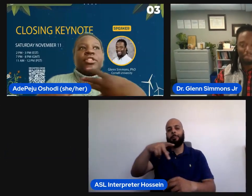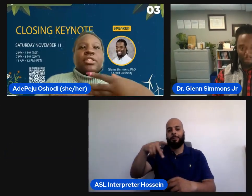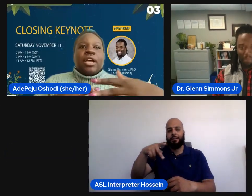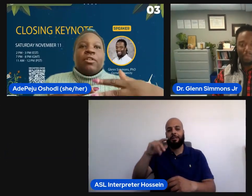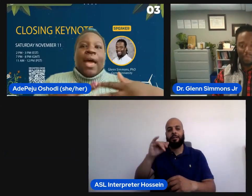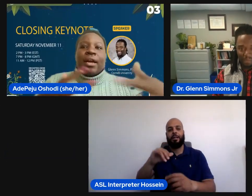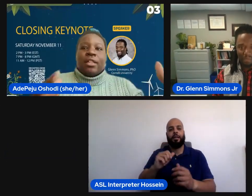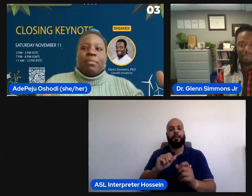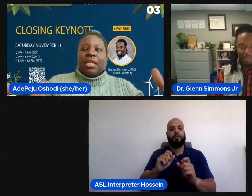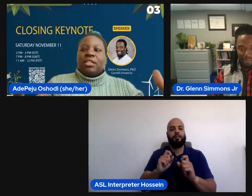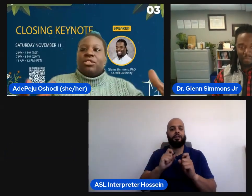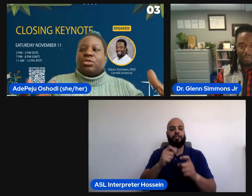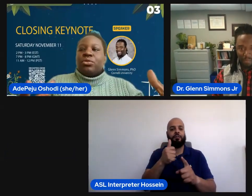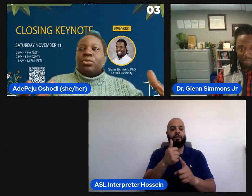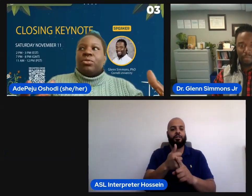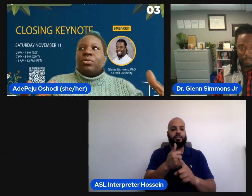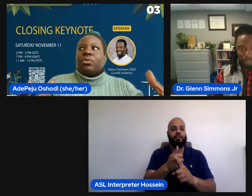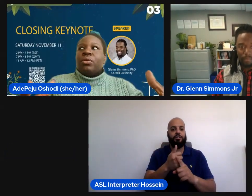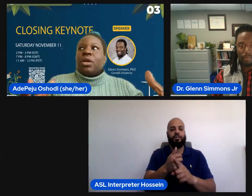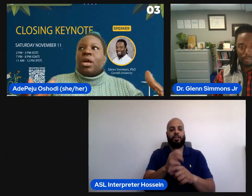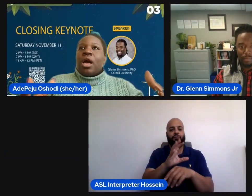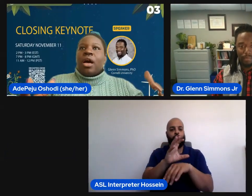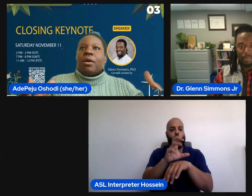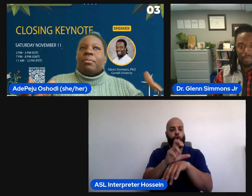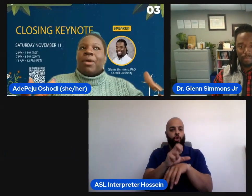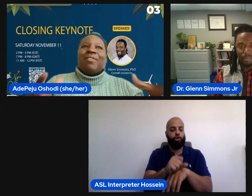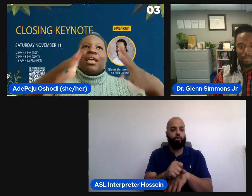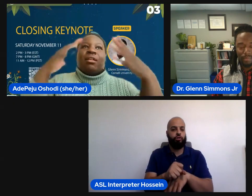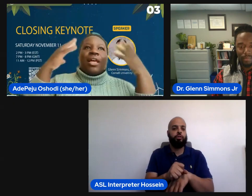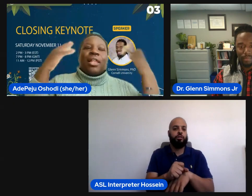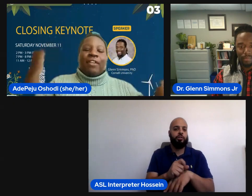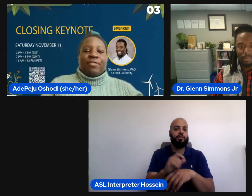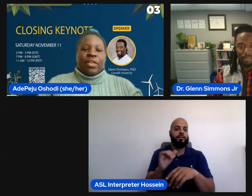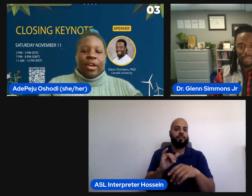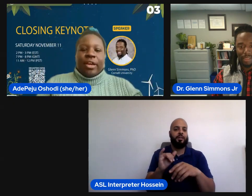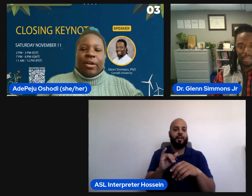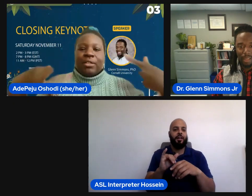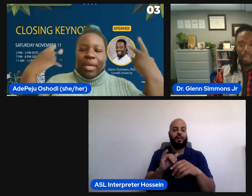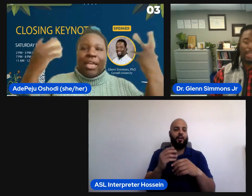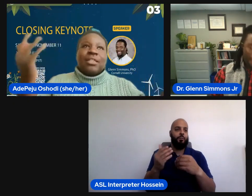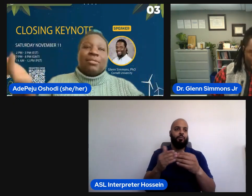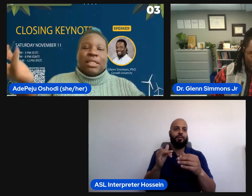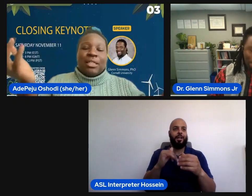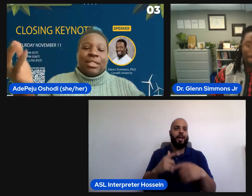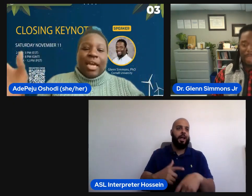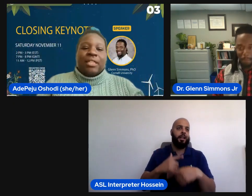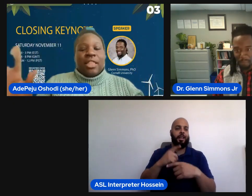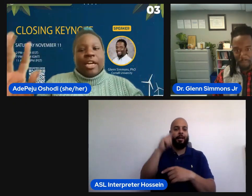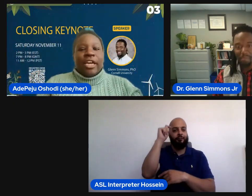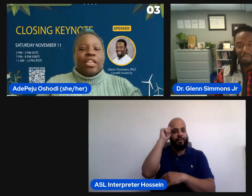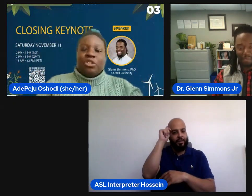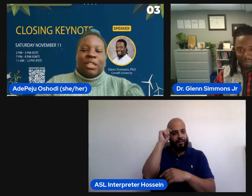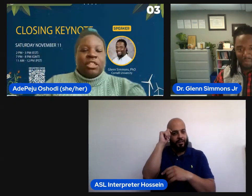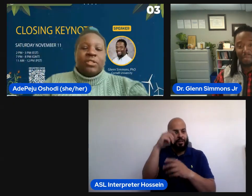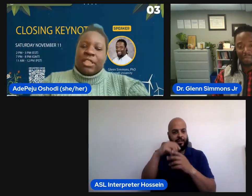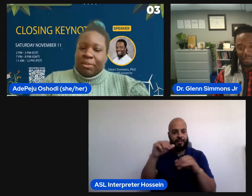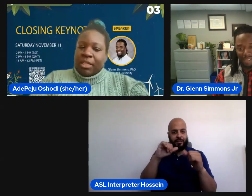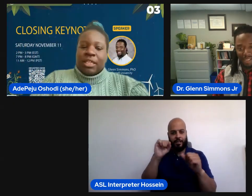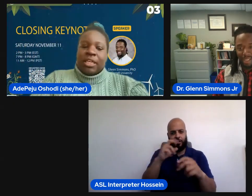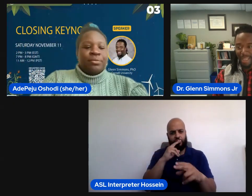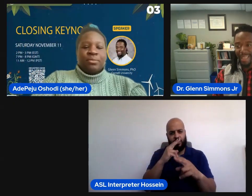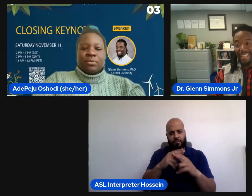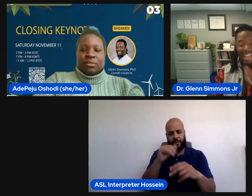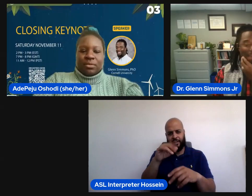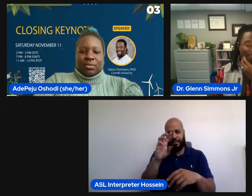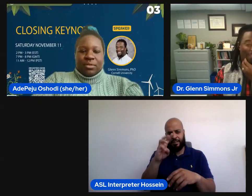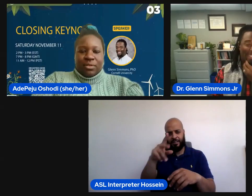get yourself acclimated to kind of like a life theory or being in science theory. Could you mention those 6 Ps